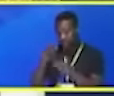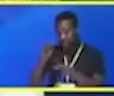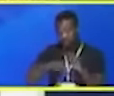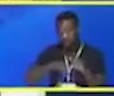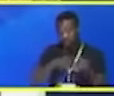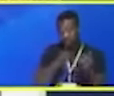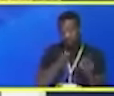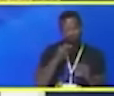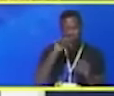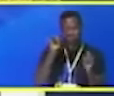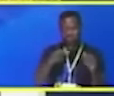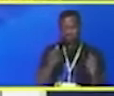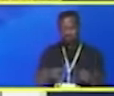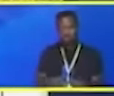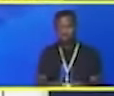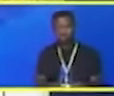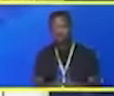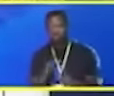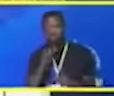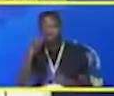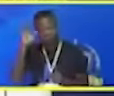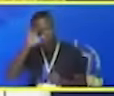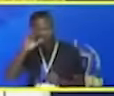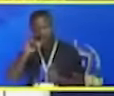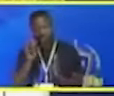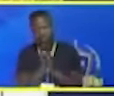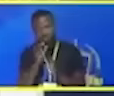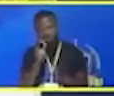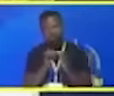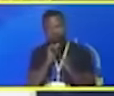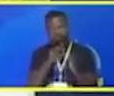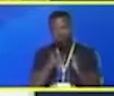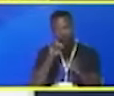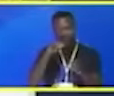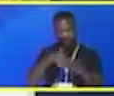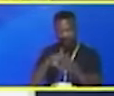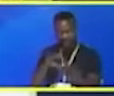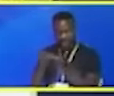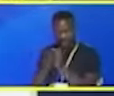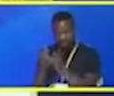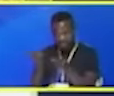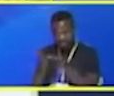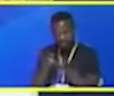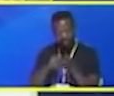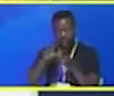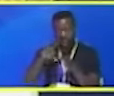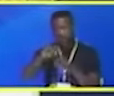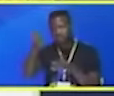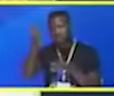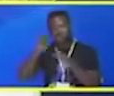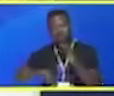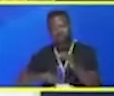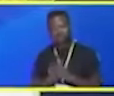not available. Don't try to look for it. If it is not found in his presence, you cannot find it anywhere.